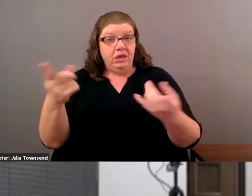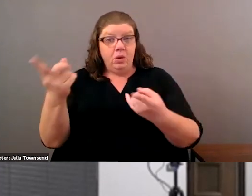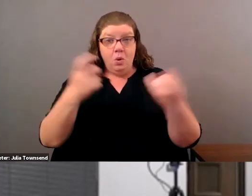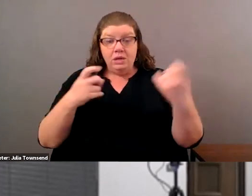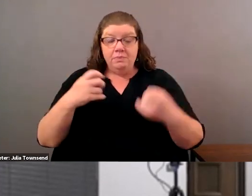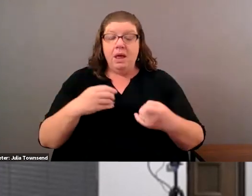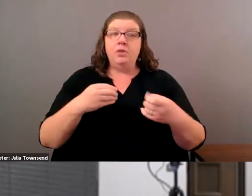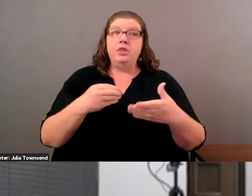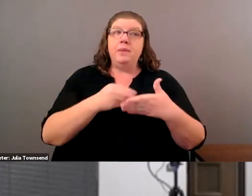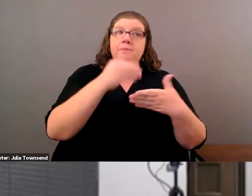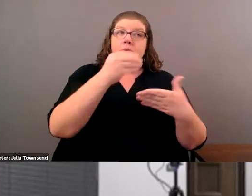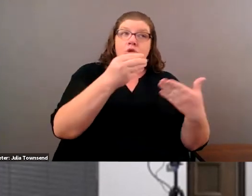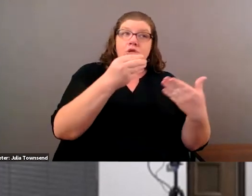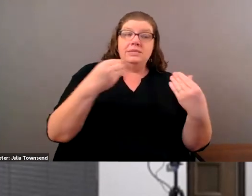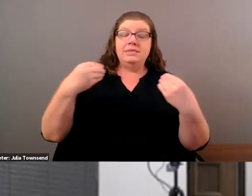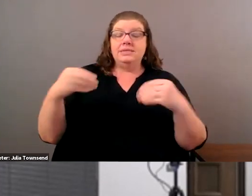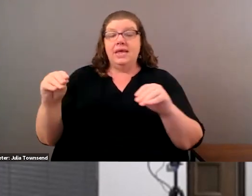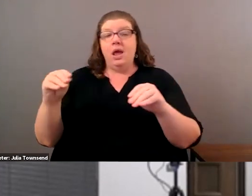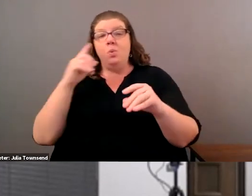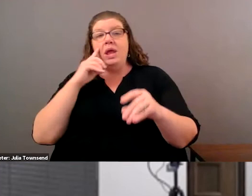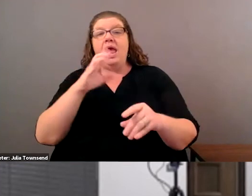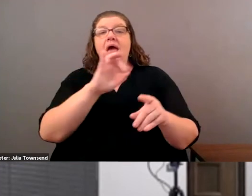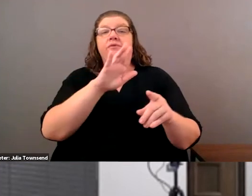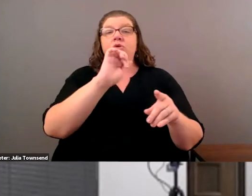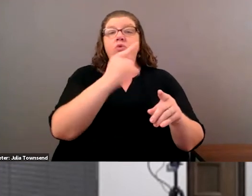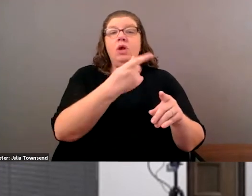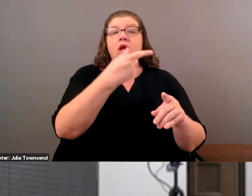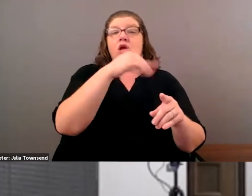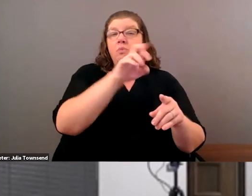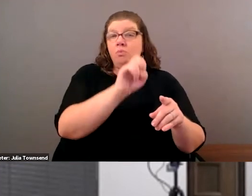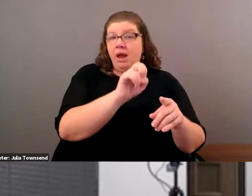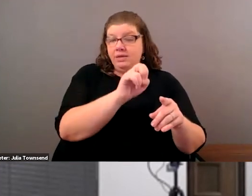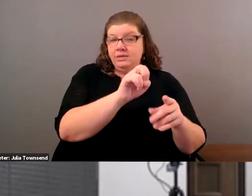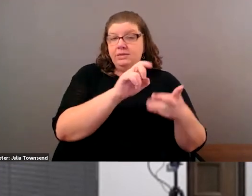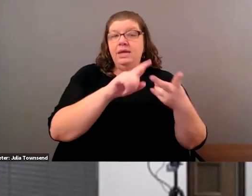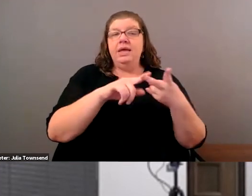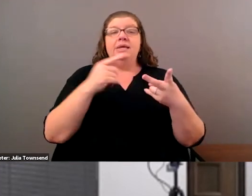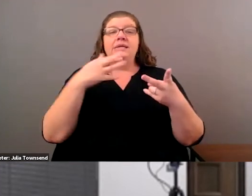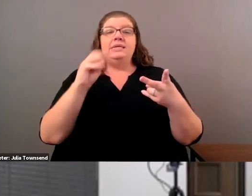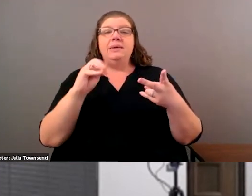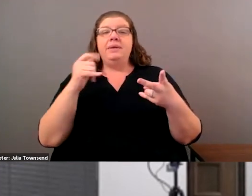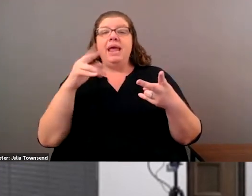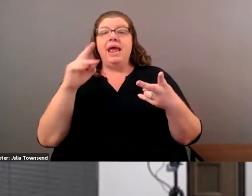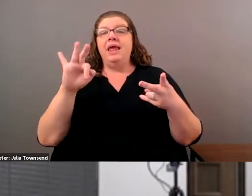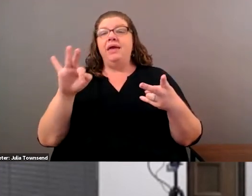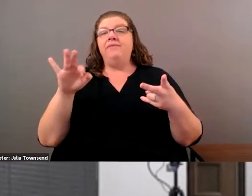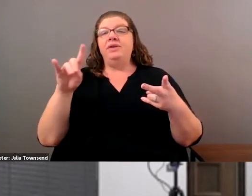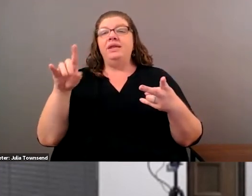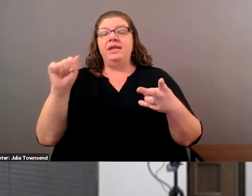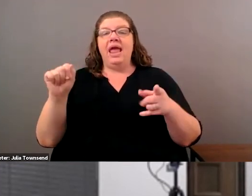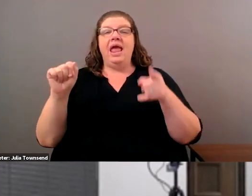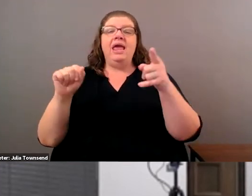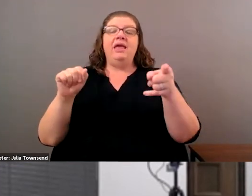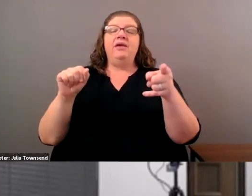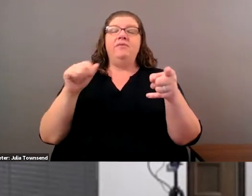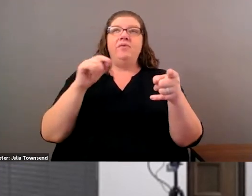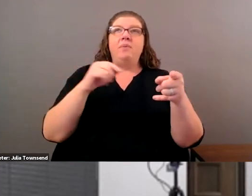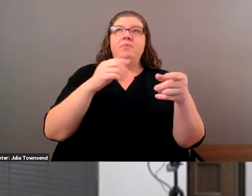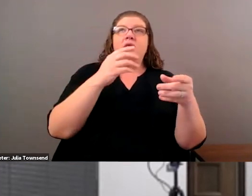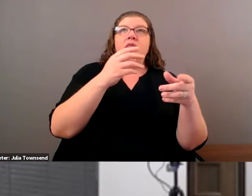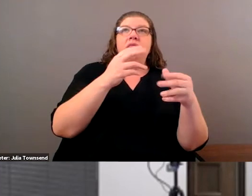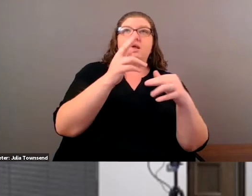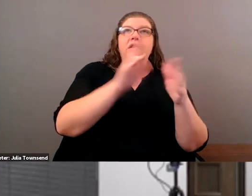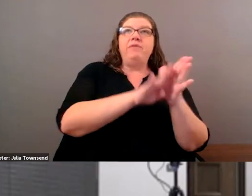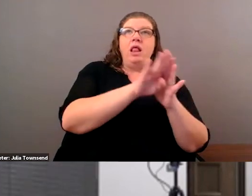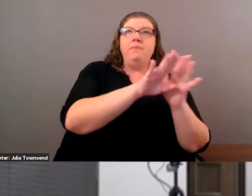sale agreement. We have both Craig Price from Griffin and Thornburg and Tim Kim from FPA on Zoom to answer any questions you may